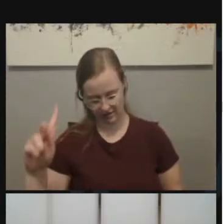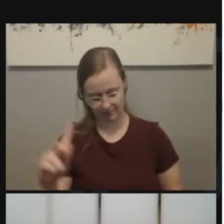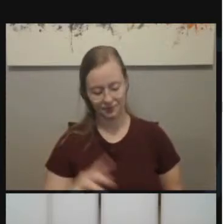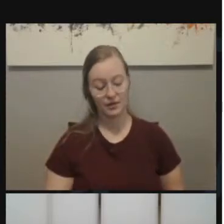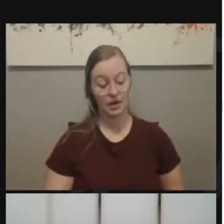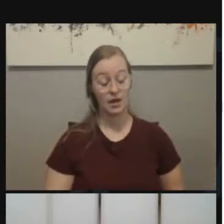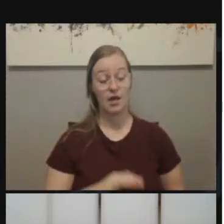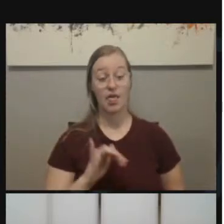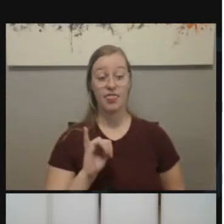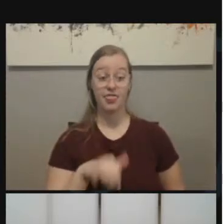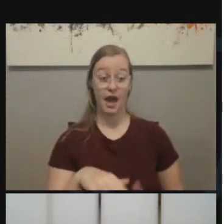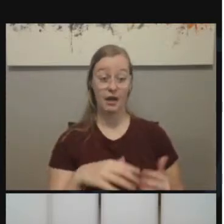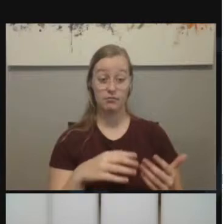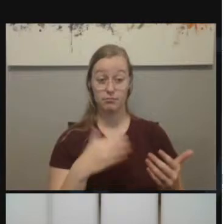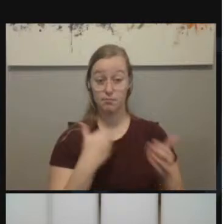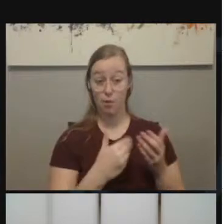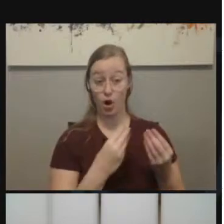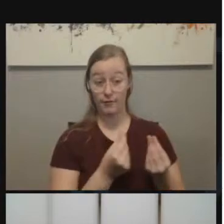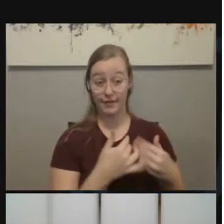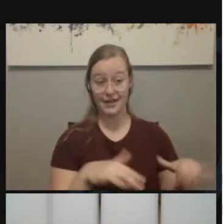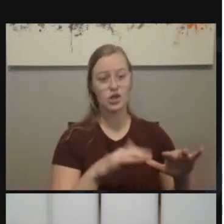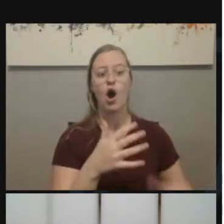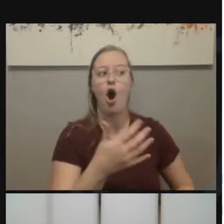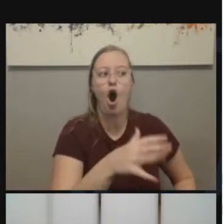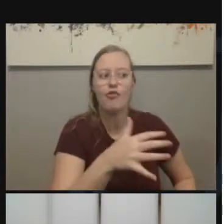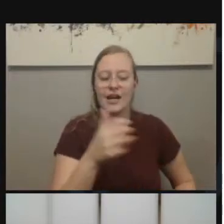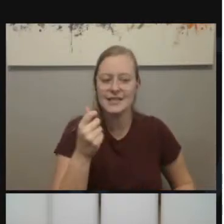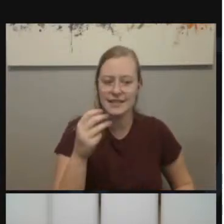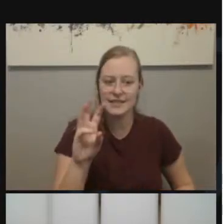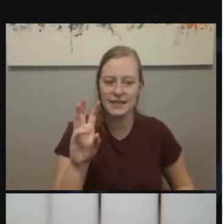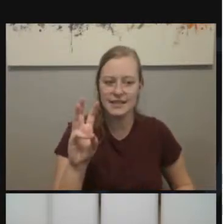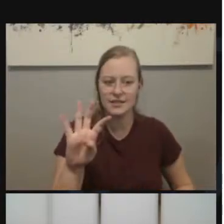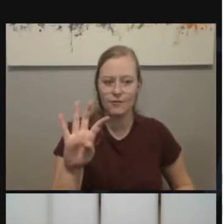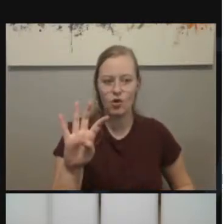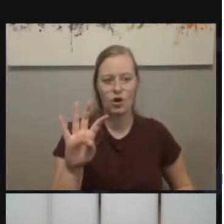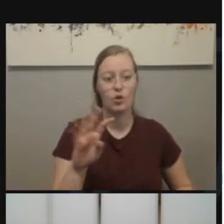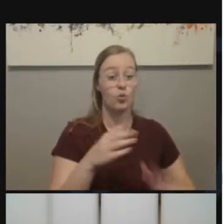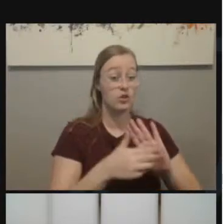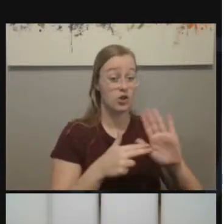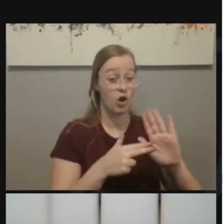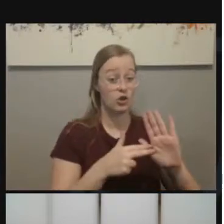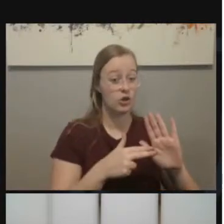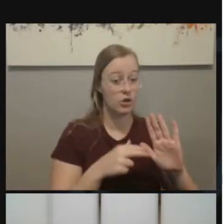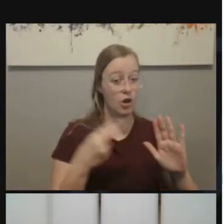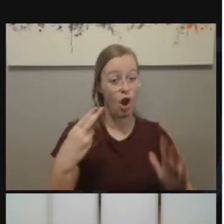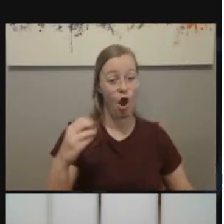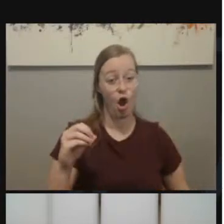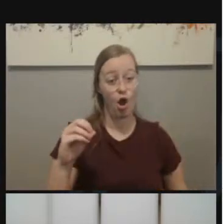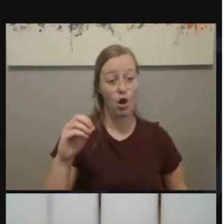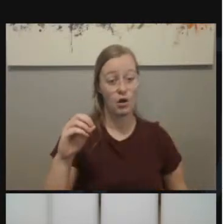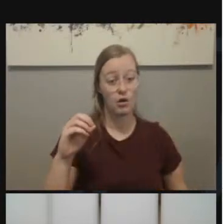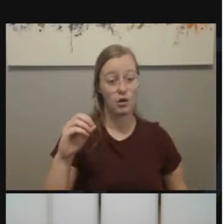tract of land already in 1664 was called Home Hill,